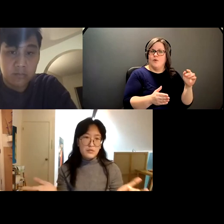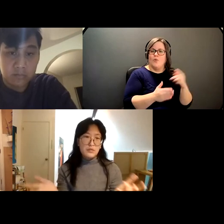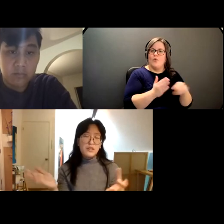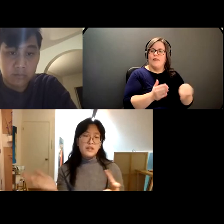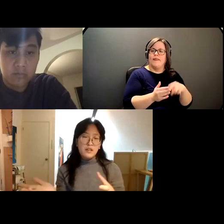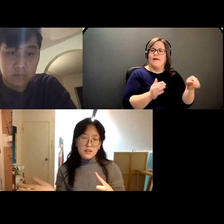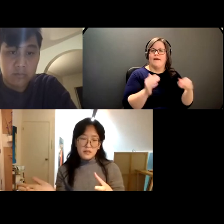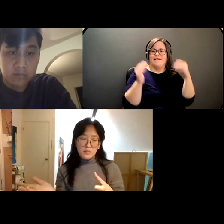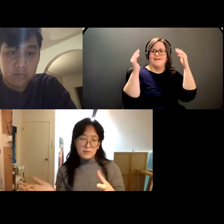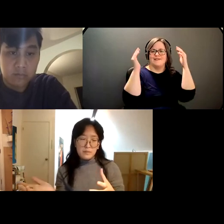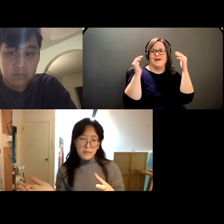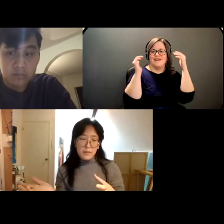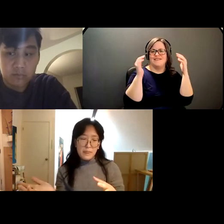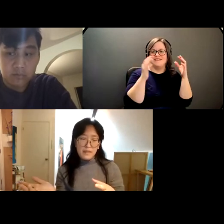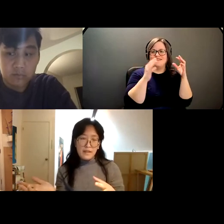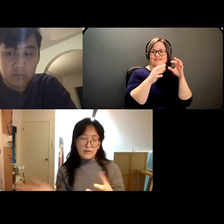to